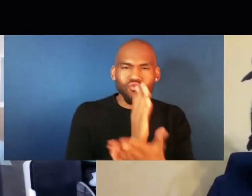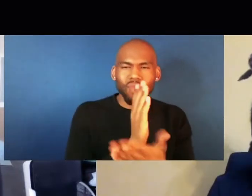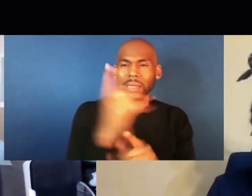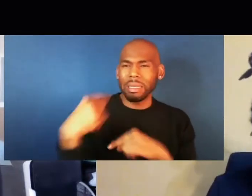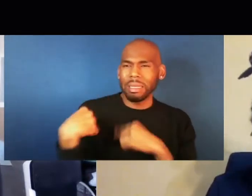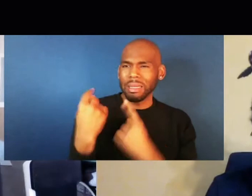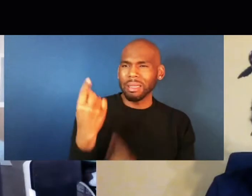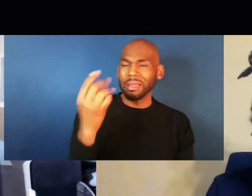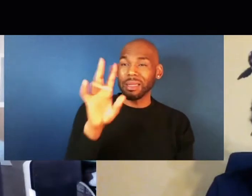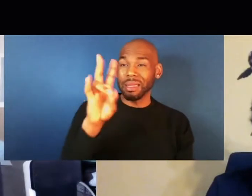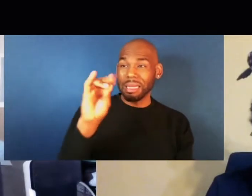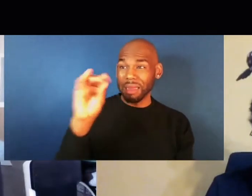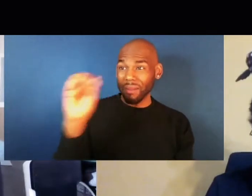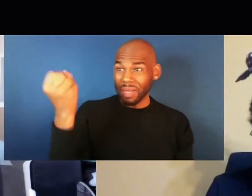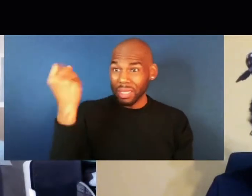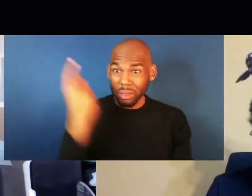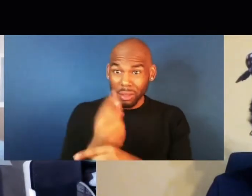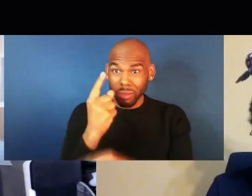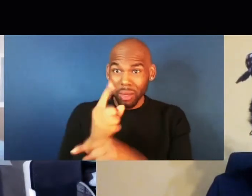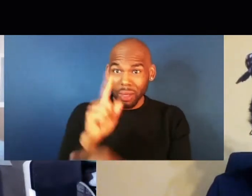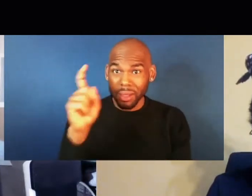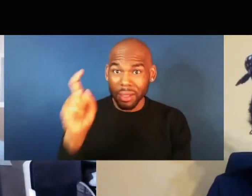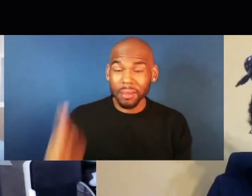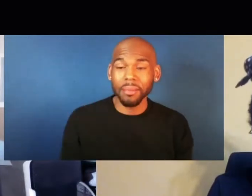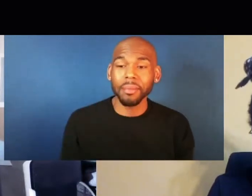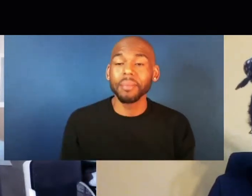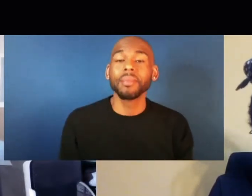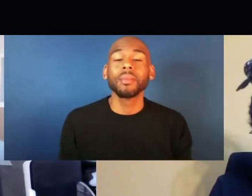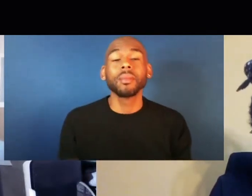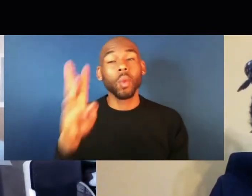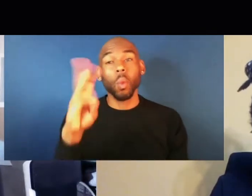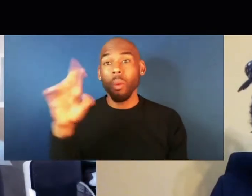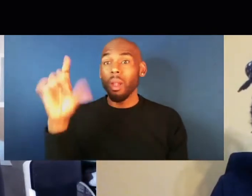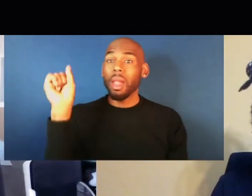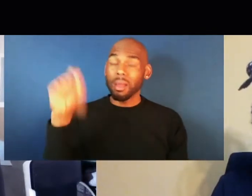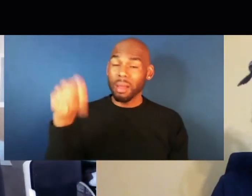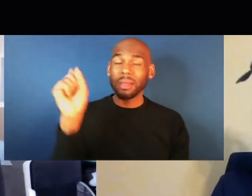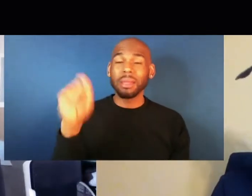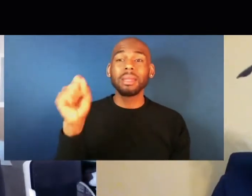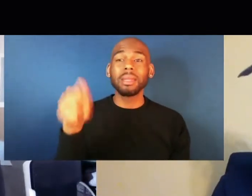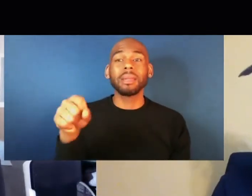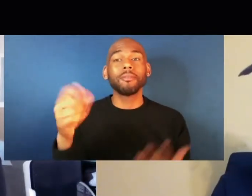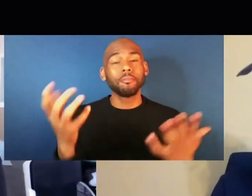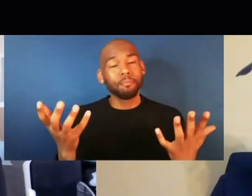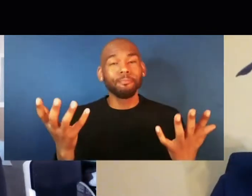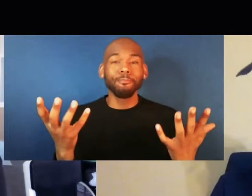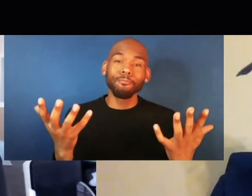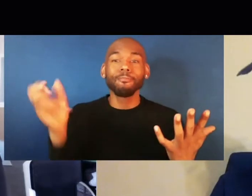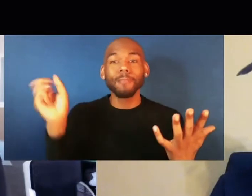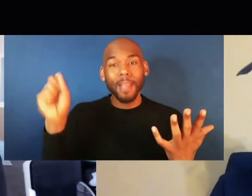the 70s, right? Well, yeah. I mean, yeah.